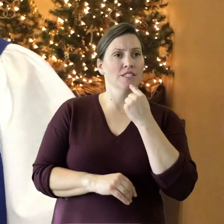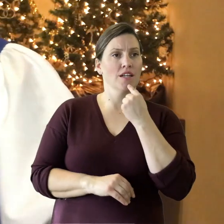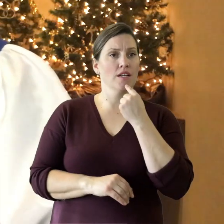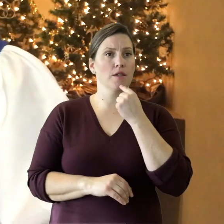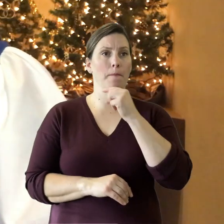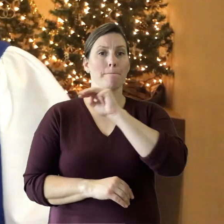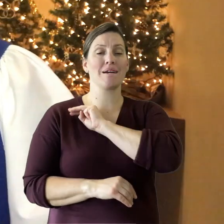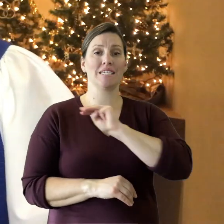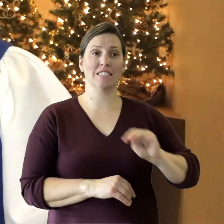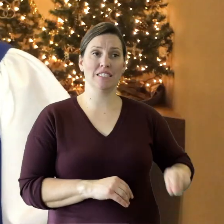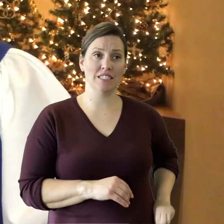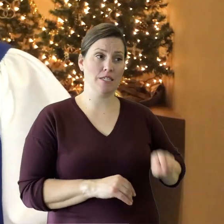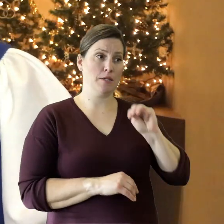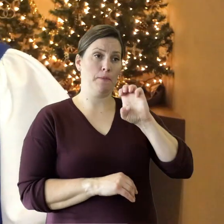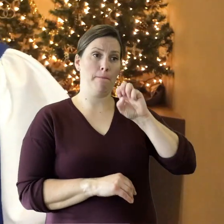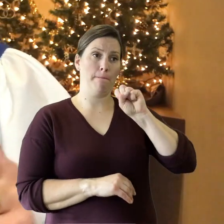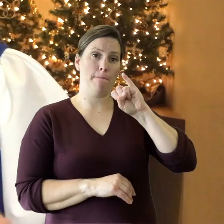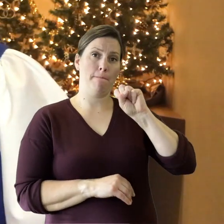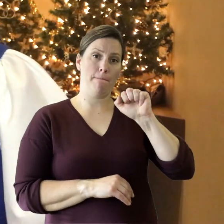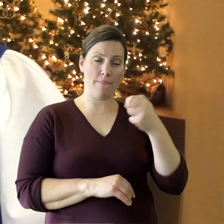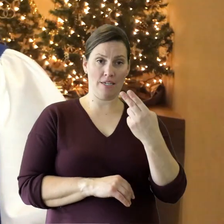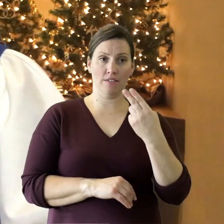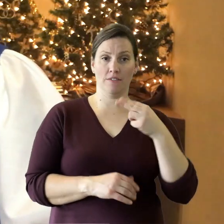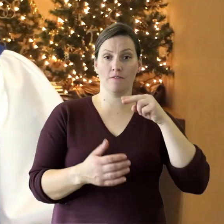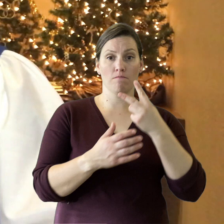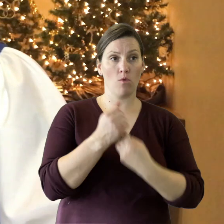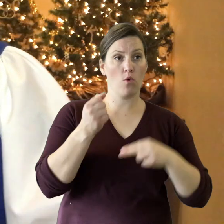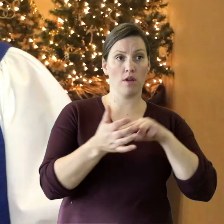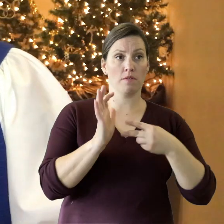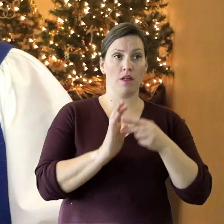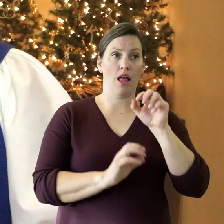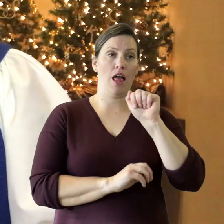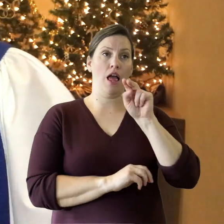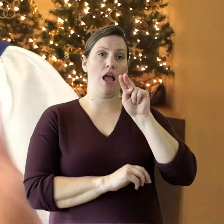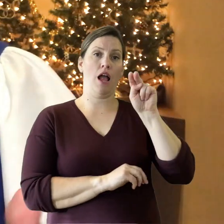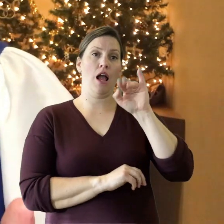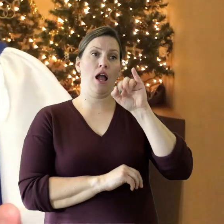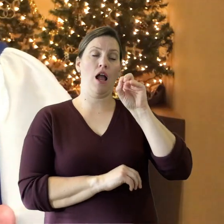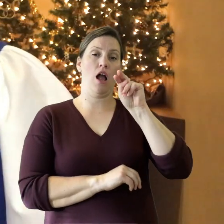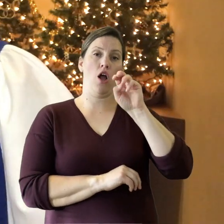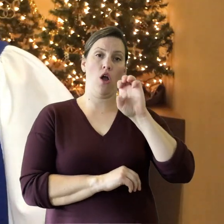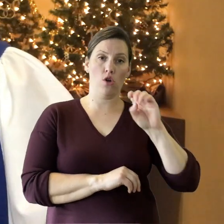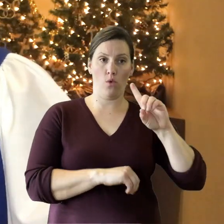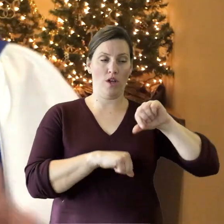word Messiah, and they both mean anointed. Jesus is anointed. He is